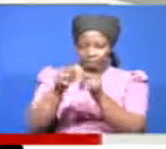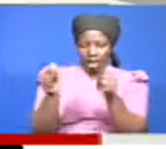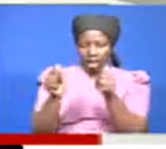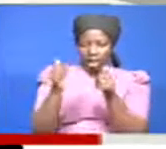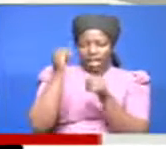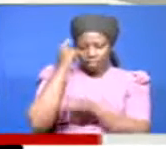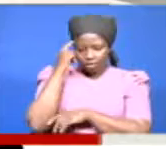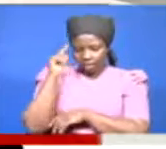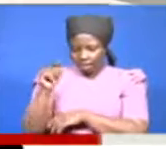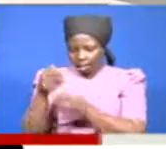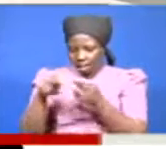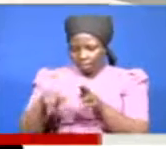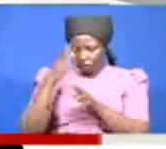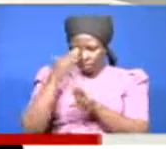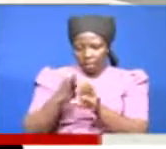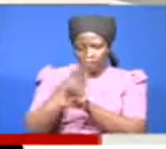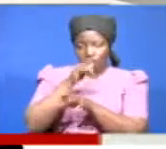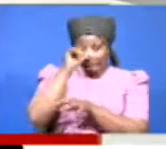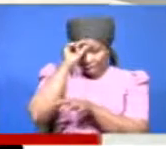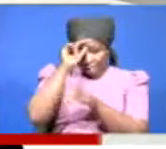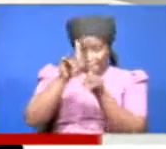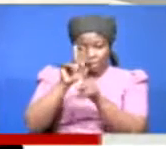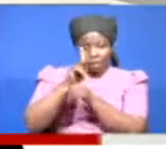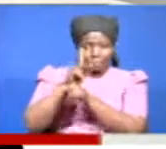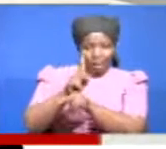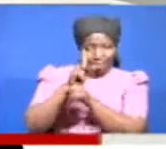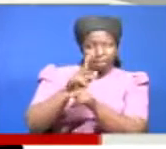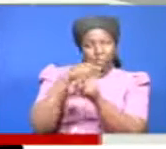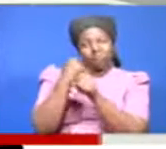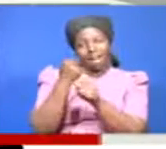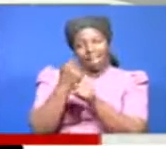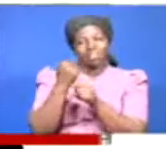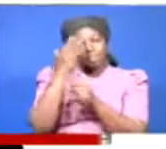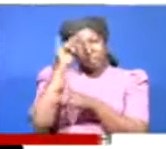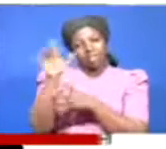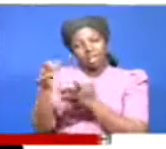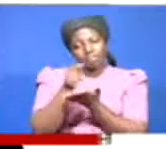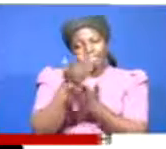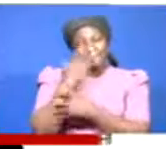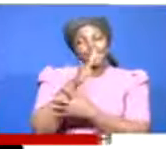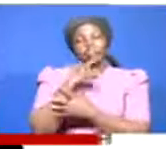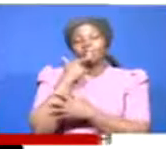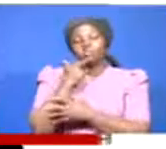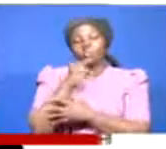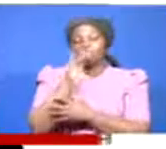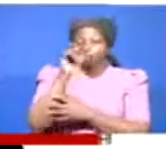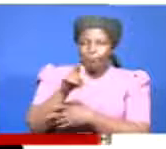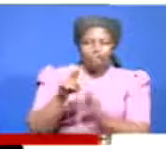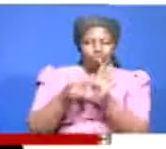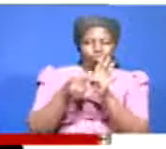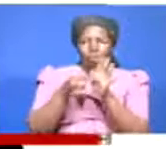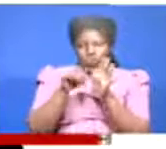that was and the pressure to work on, you know, he had been appointed and been told you need to prove yourself. Okay. So whatever is forwarded to him, he was